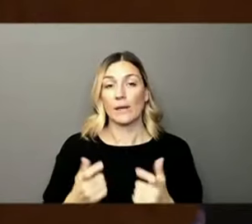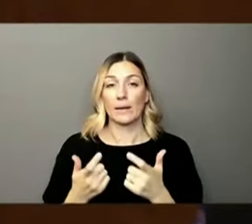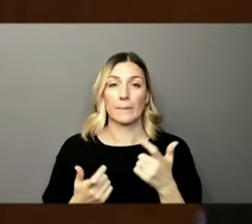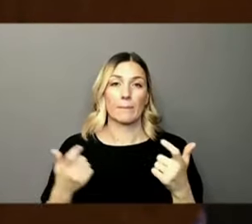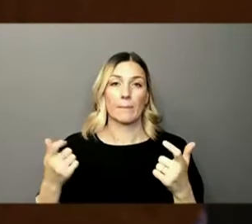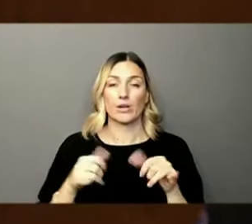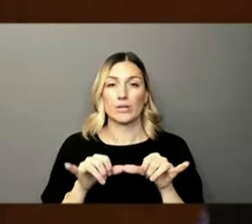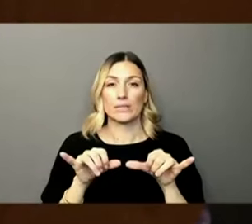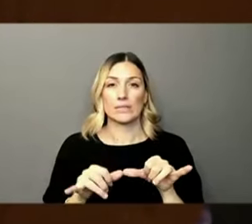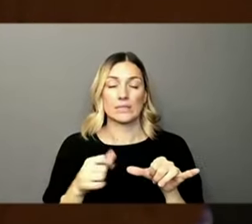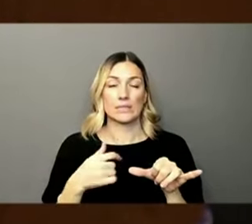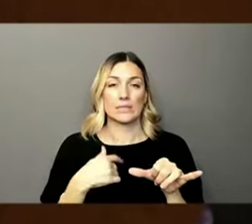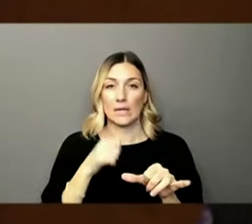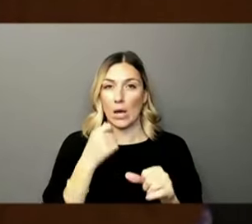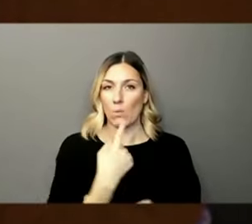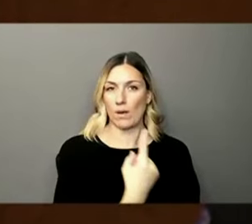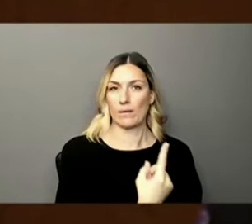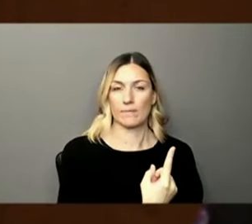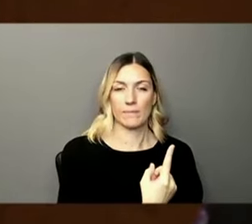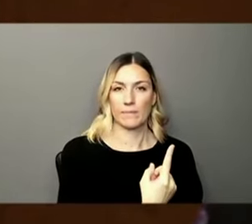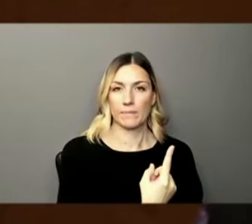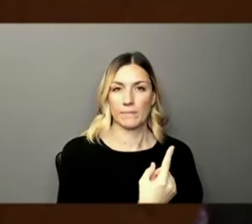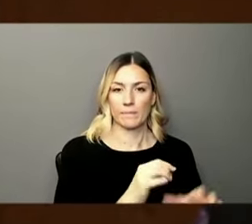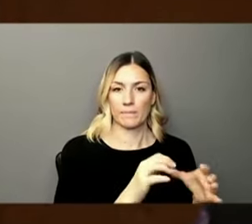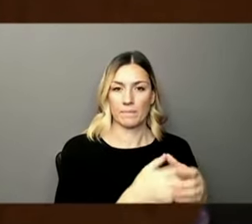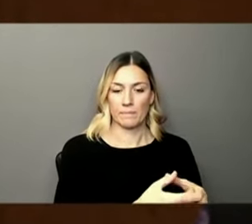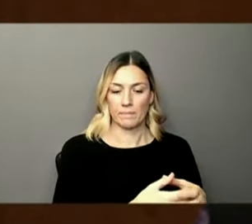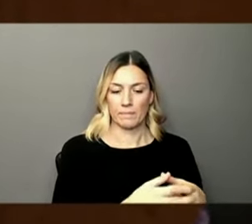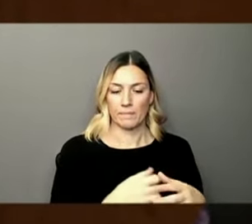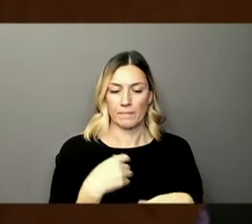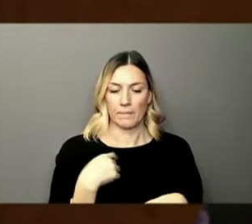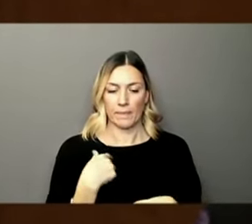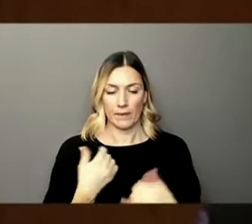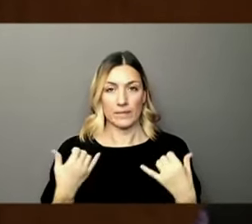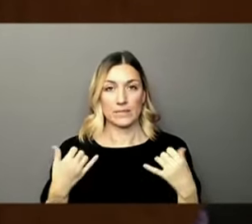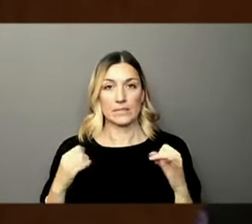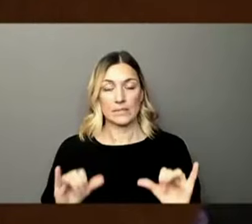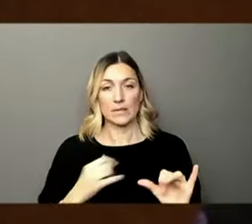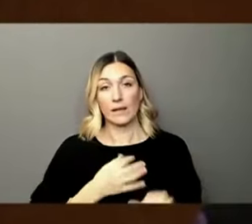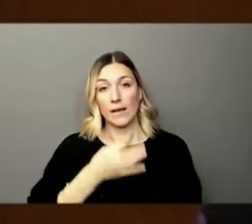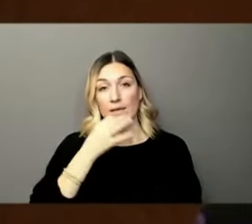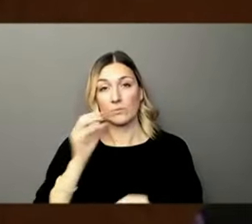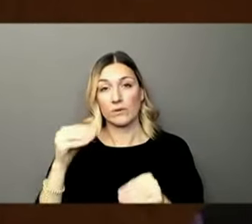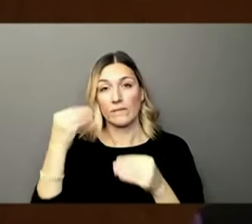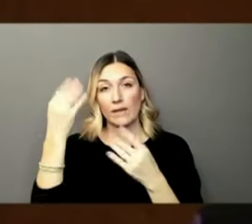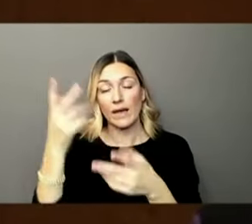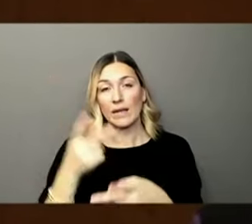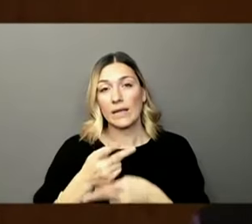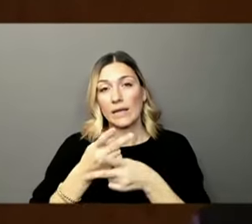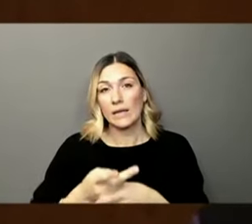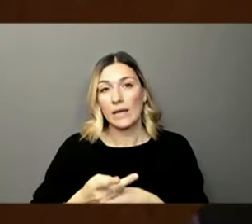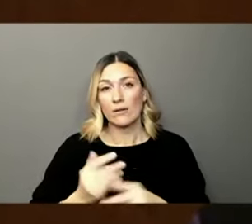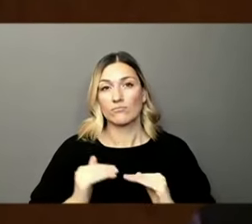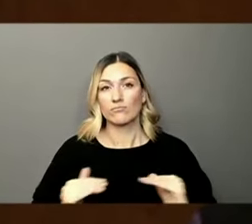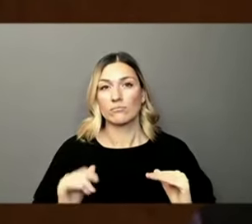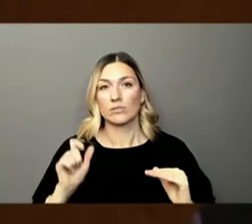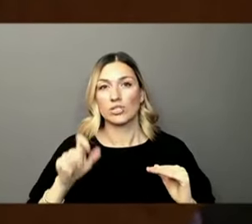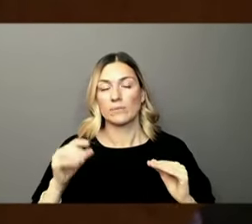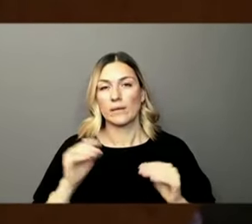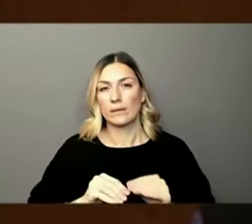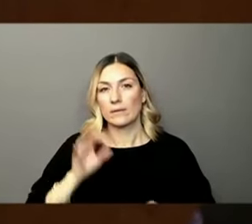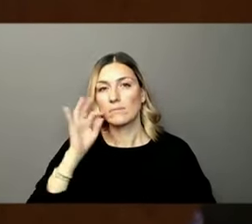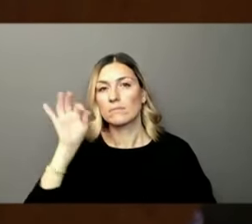to one consortium. Seasoned clinical trialists and long COVID experts providing care on the ground level should have input. I